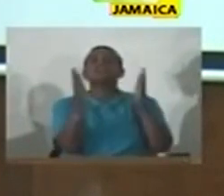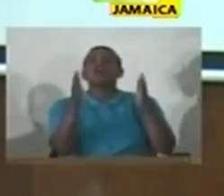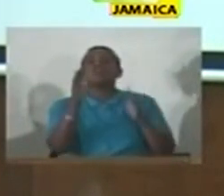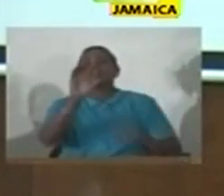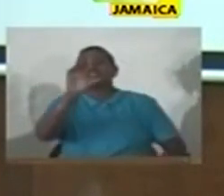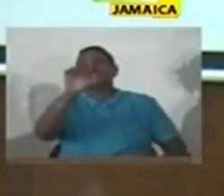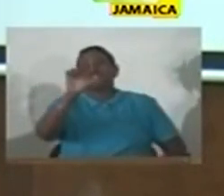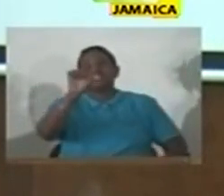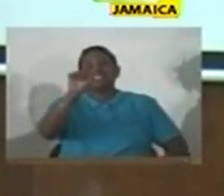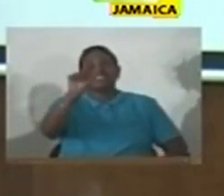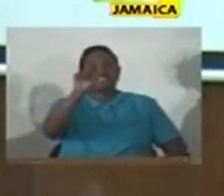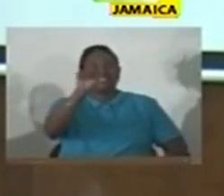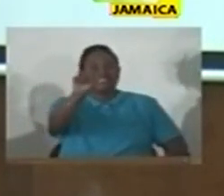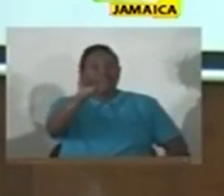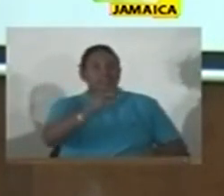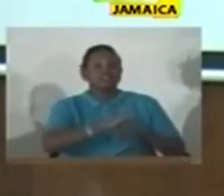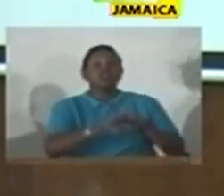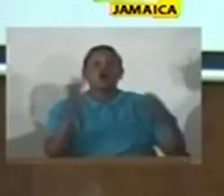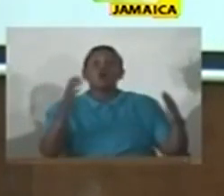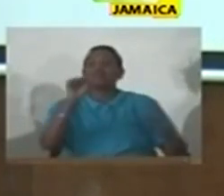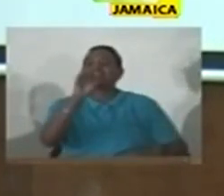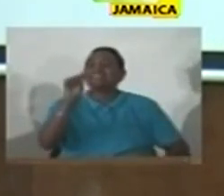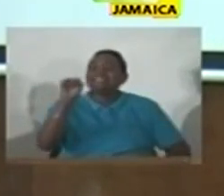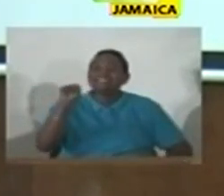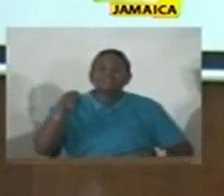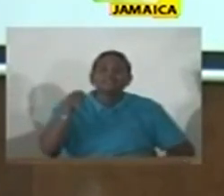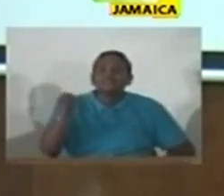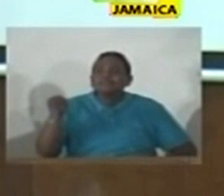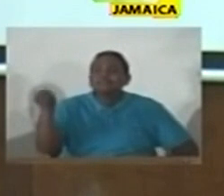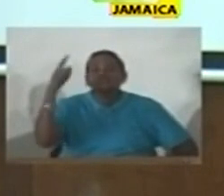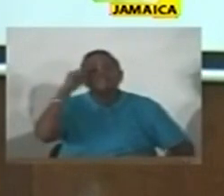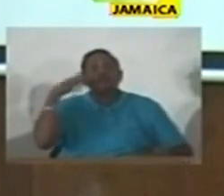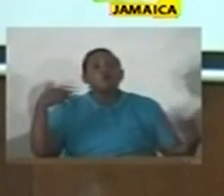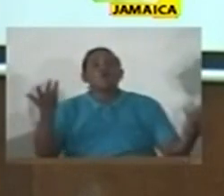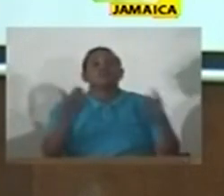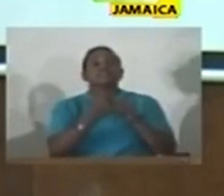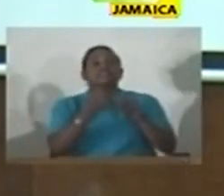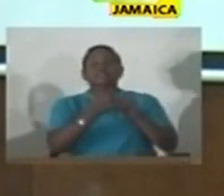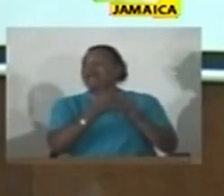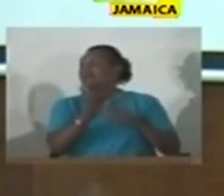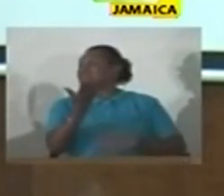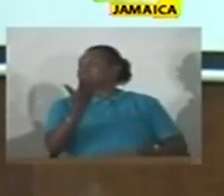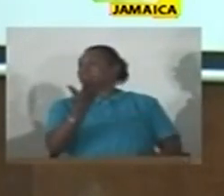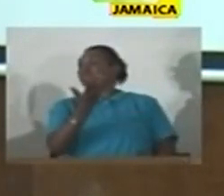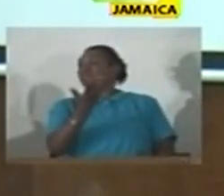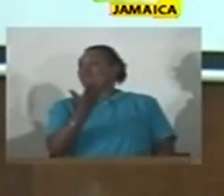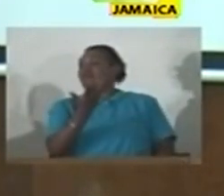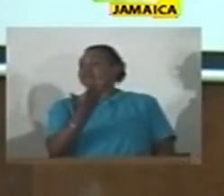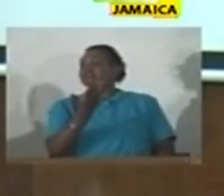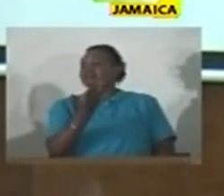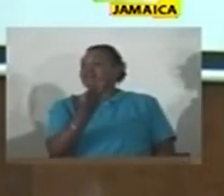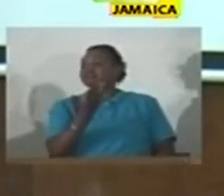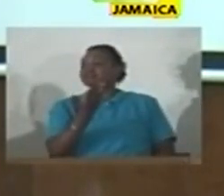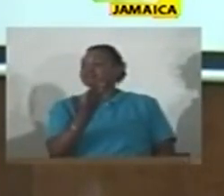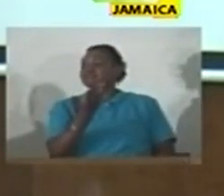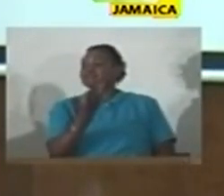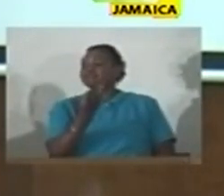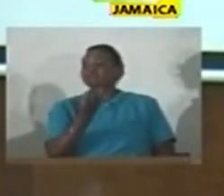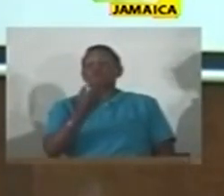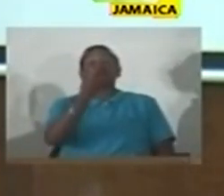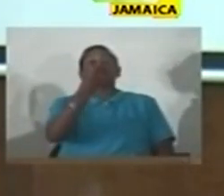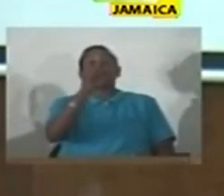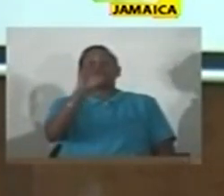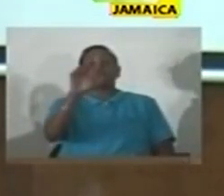consumption tax on seeds, forks, hoes, and refrigerated trucks.